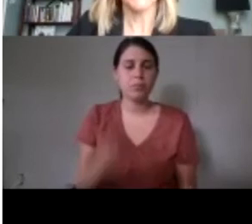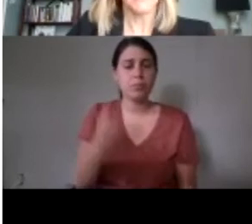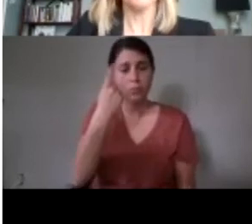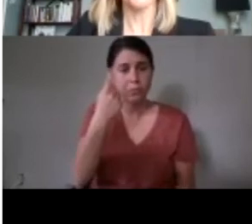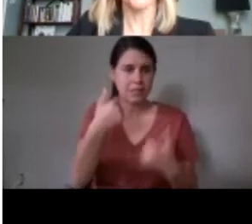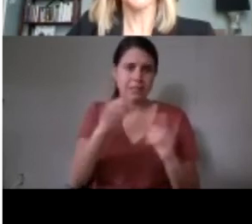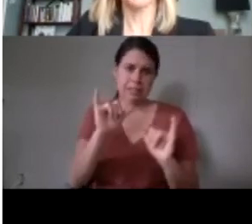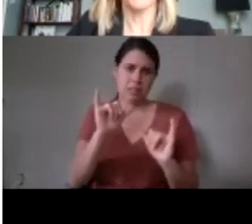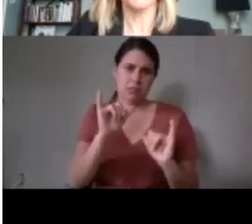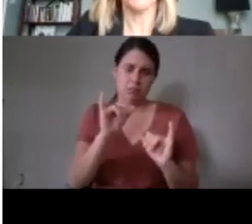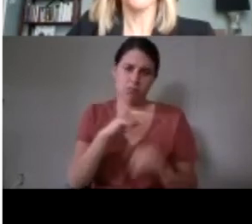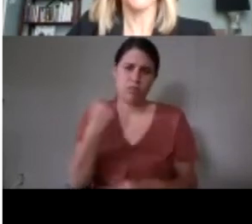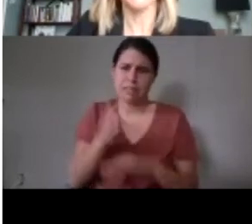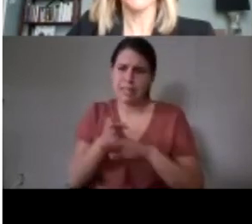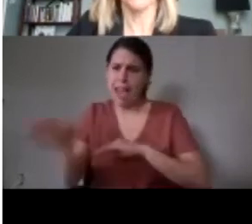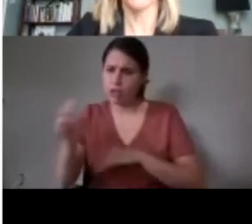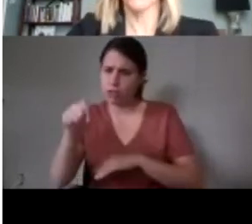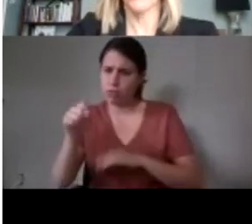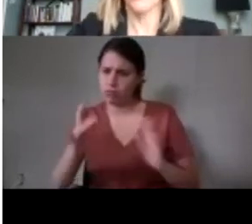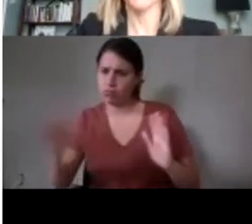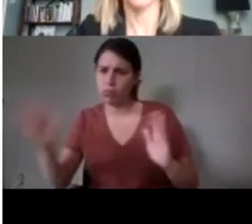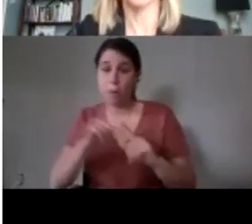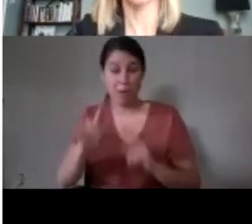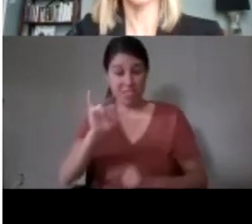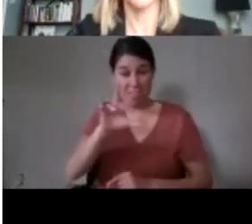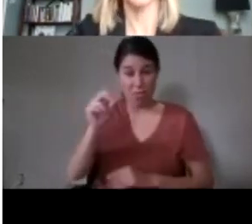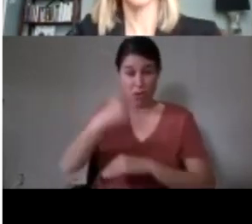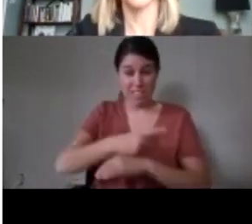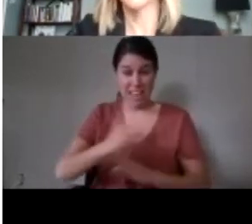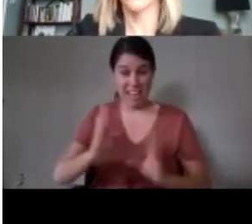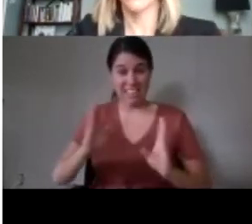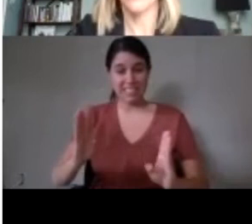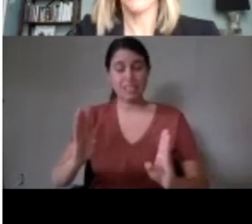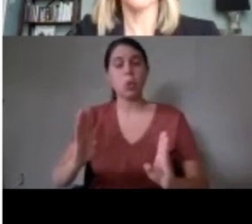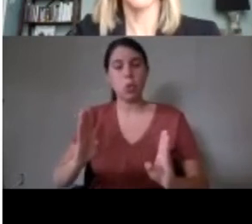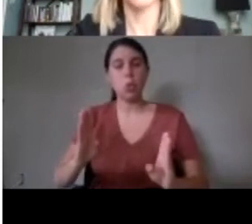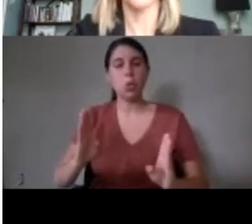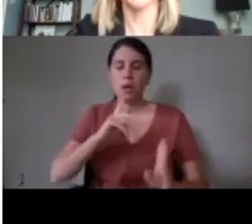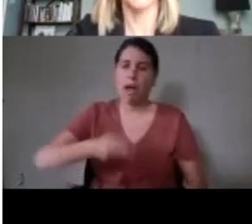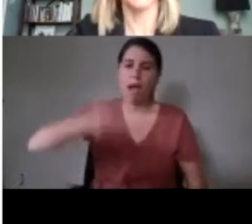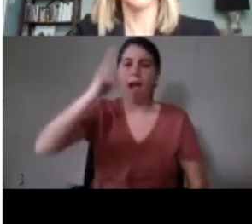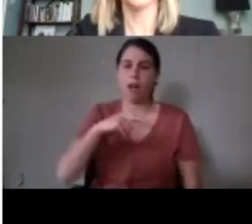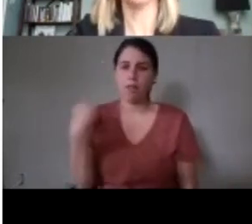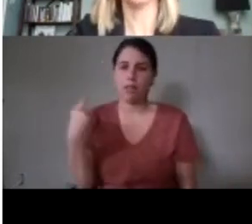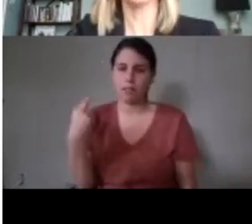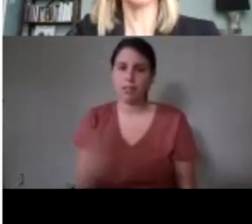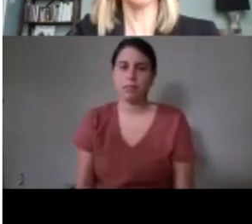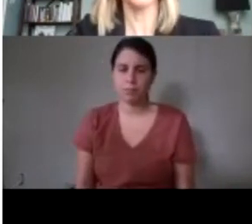risks afterwards, but that 30-day mark really shows a high risk of those